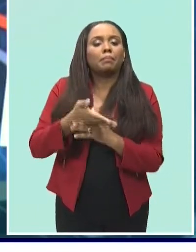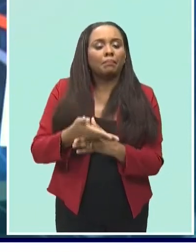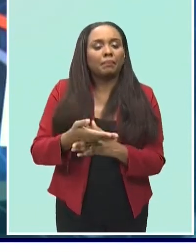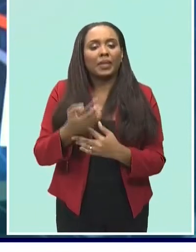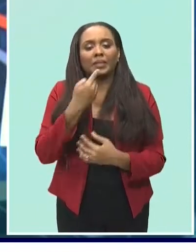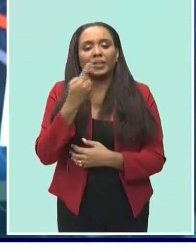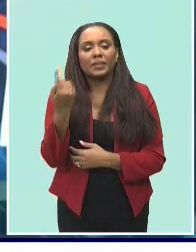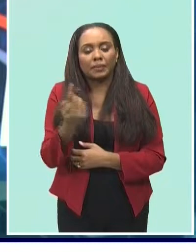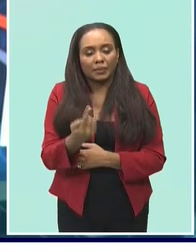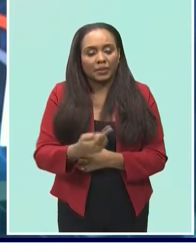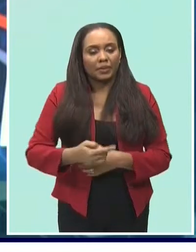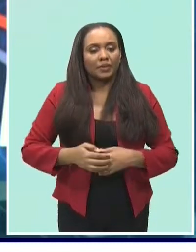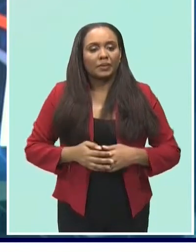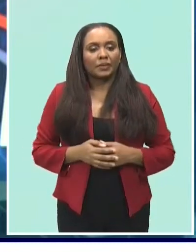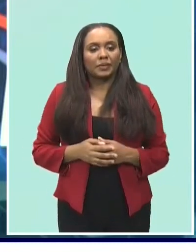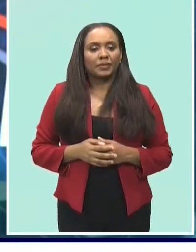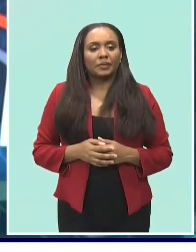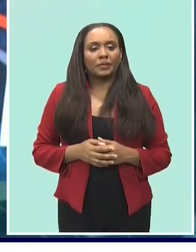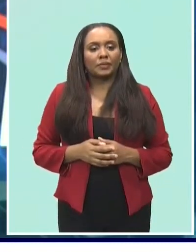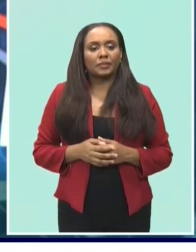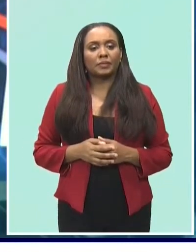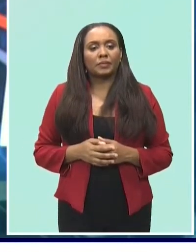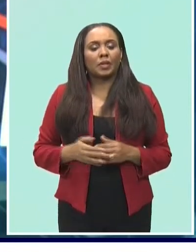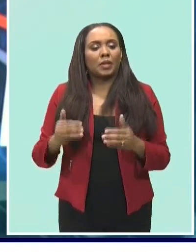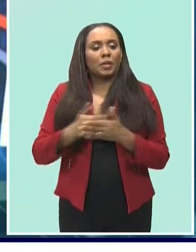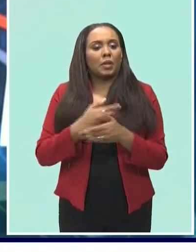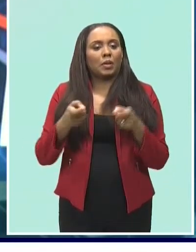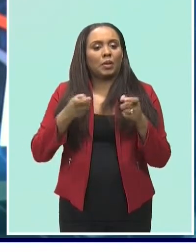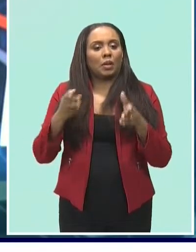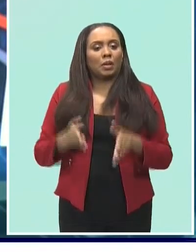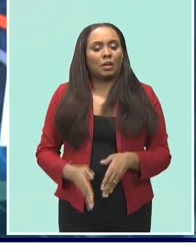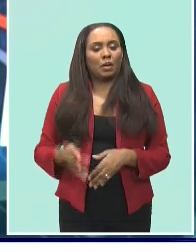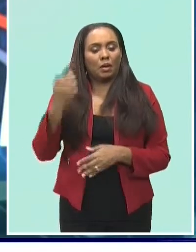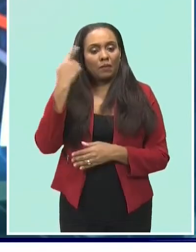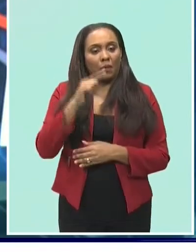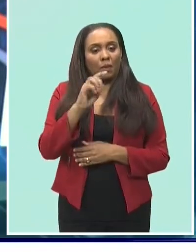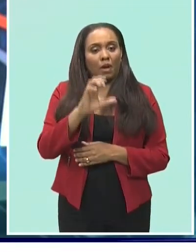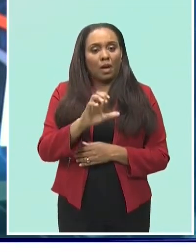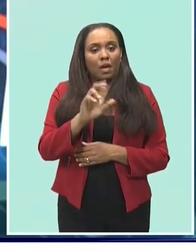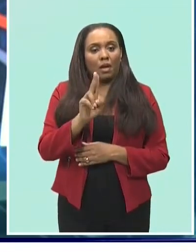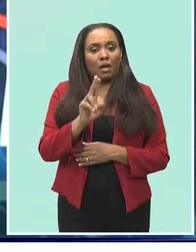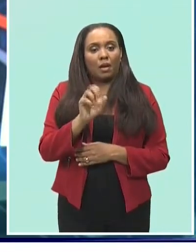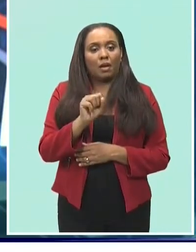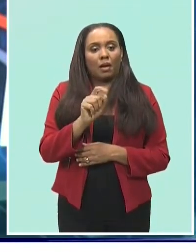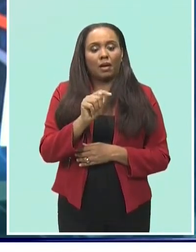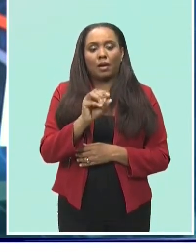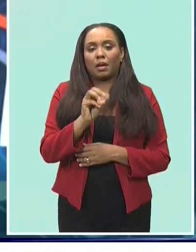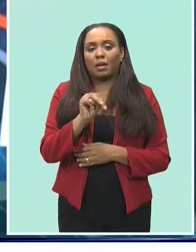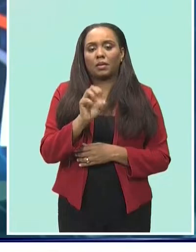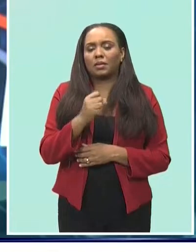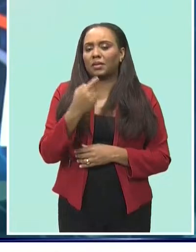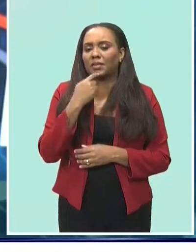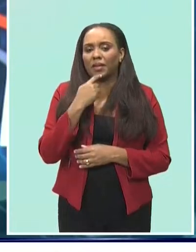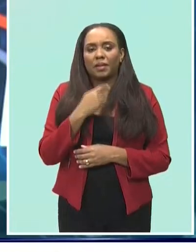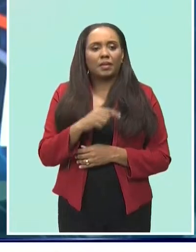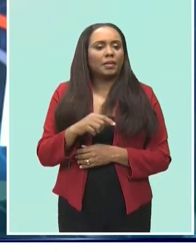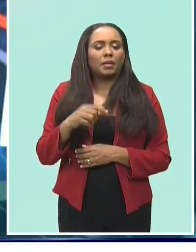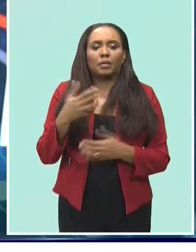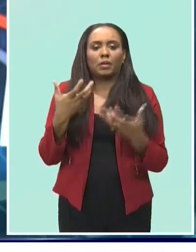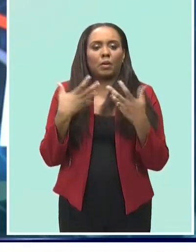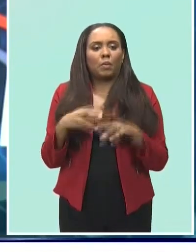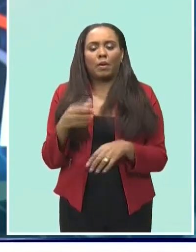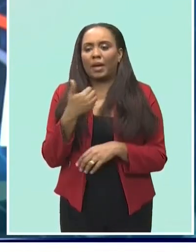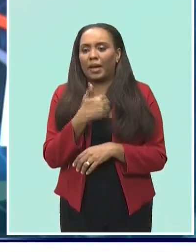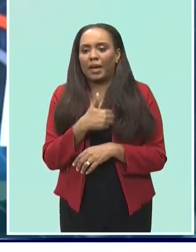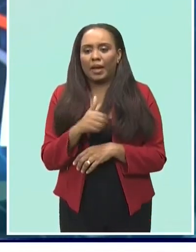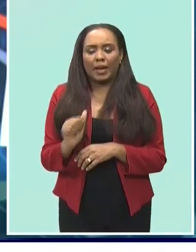wider public. Well, the new Controller of Customs says there is no place for corruption at the Customs and Excise Department.